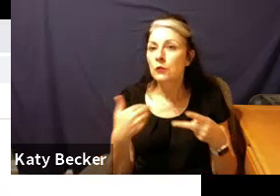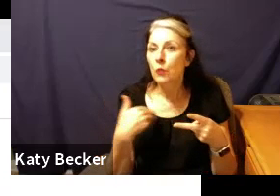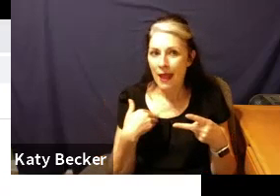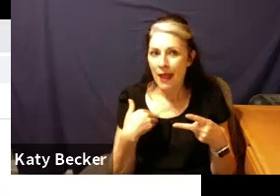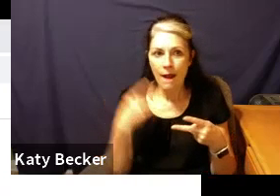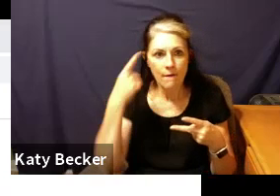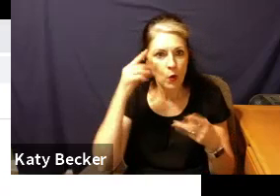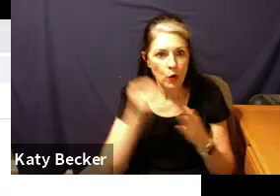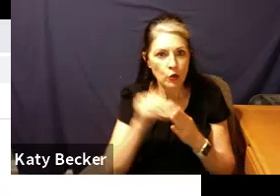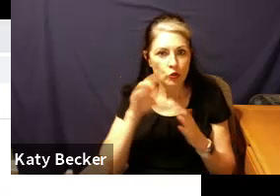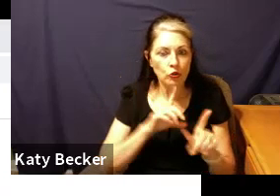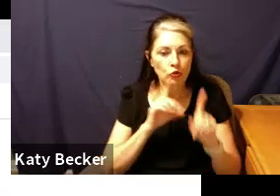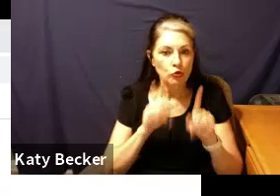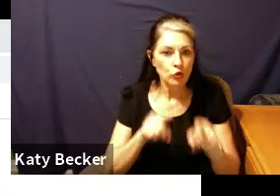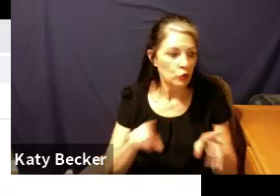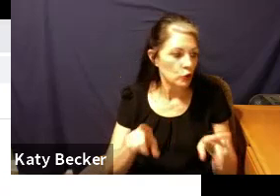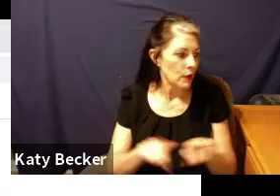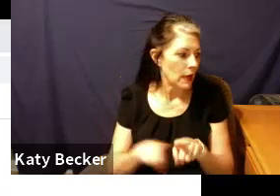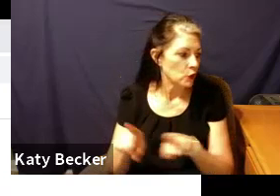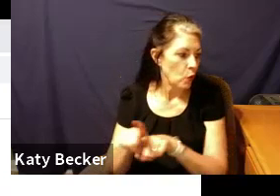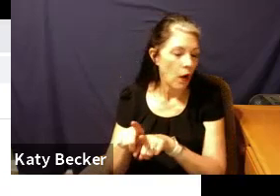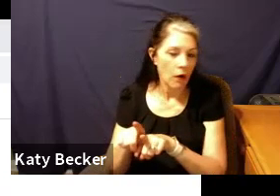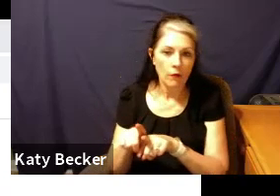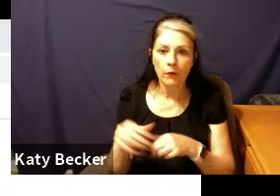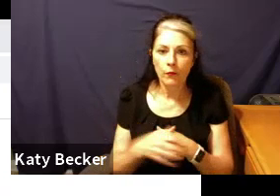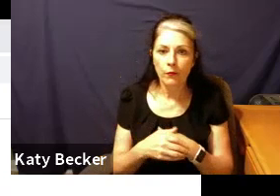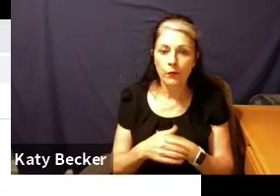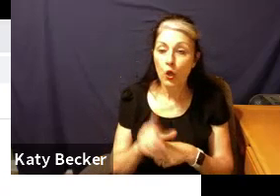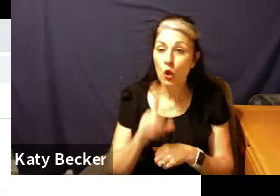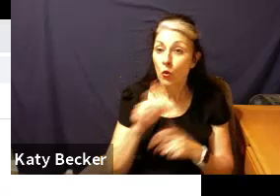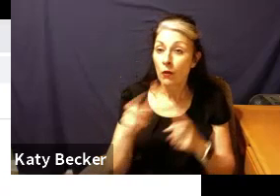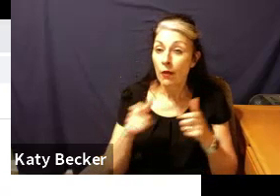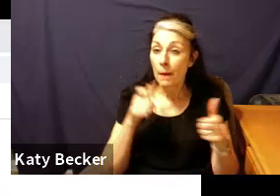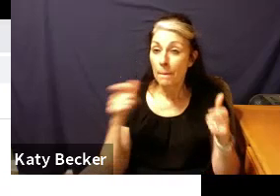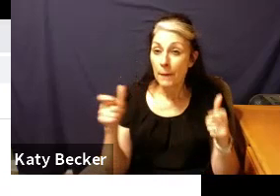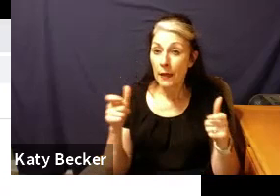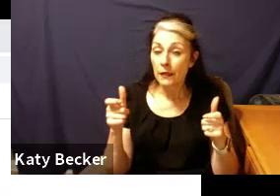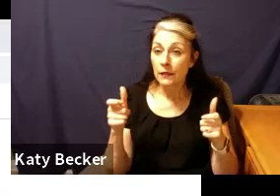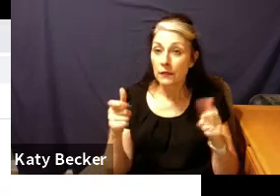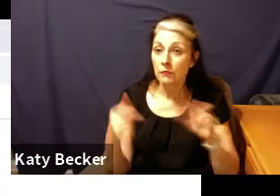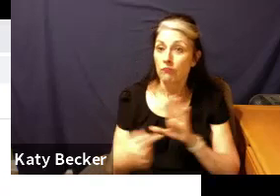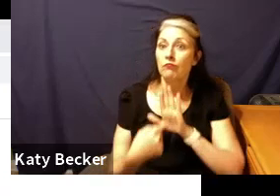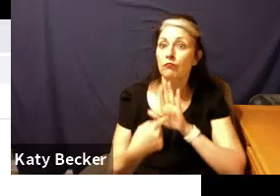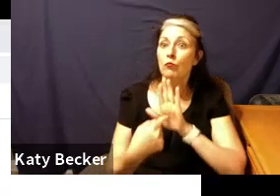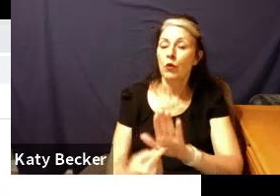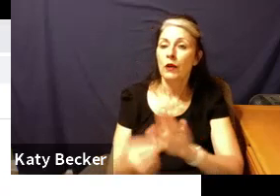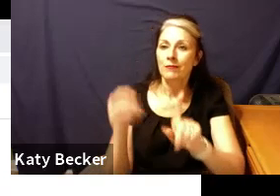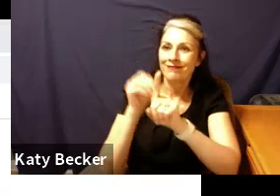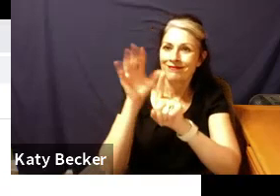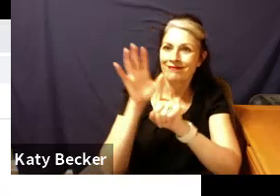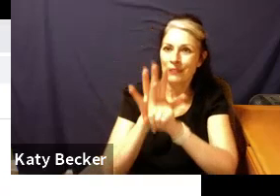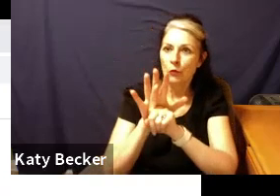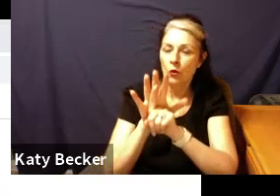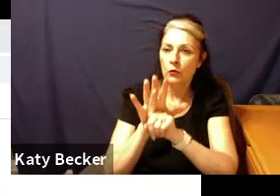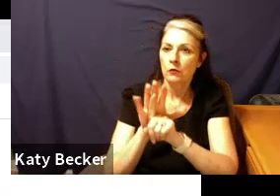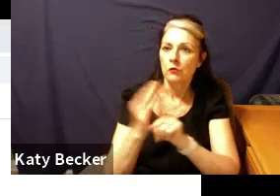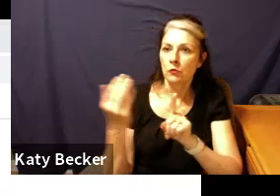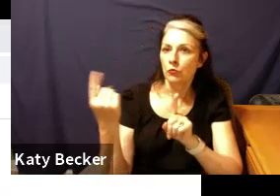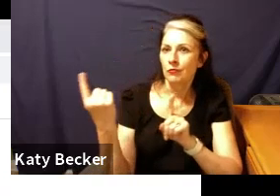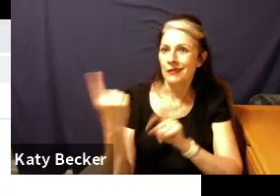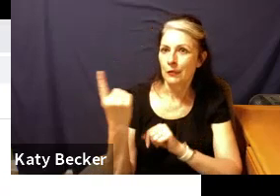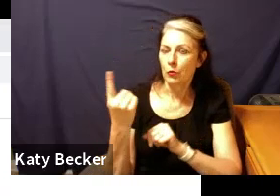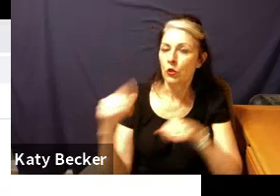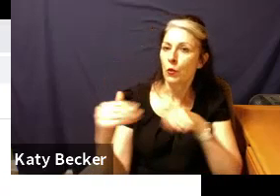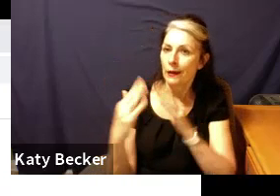your student to go to as well. Really, the biggest thing is bringing it to light to someone so that it can be addressed.